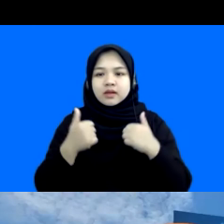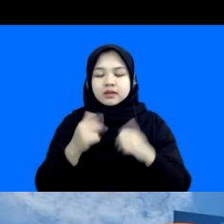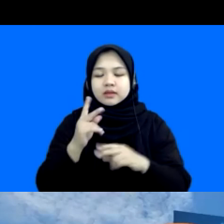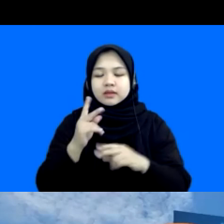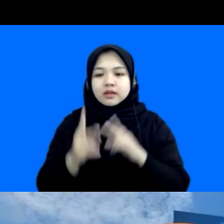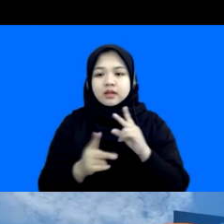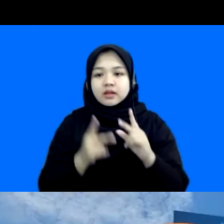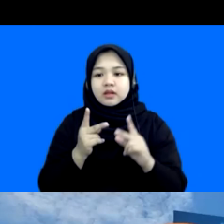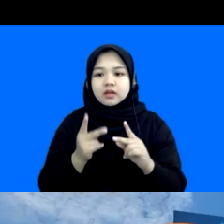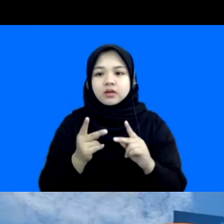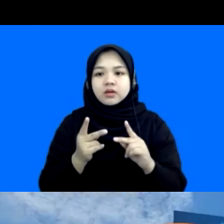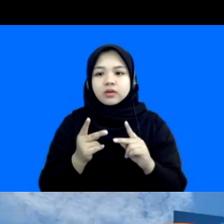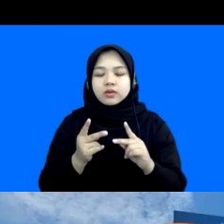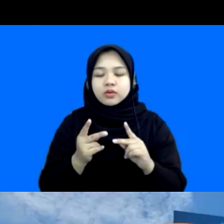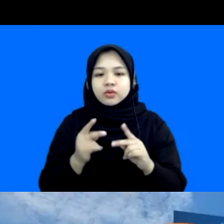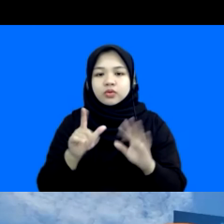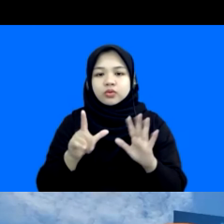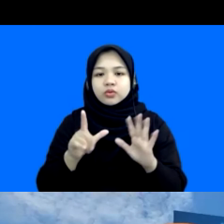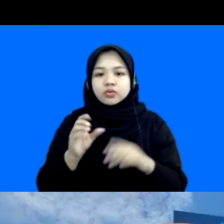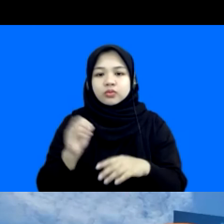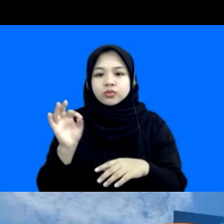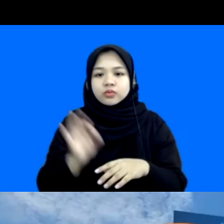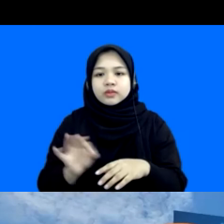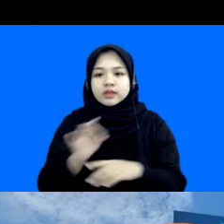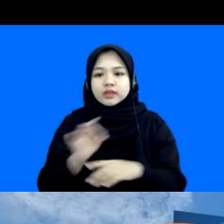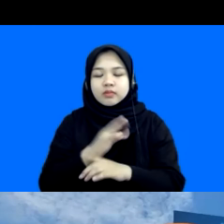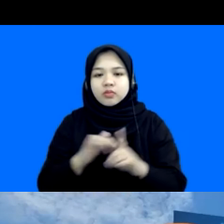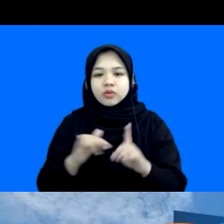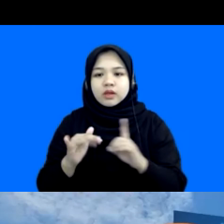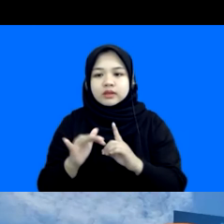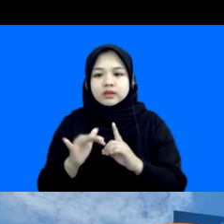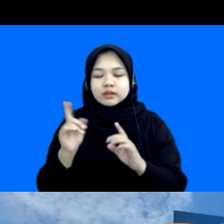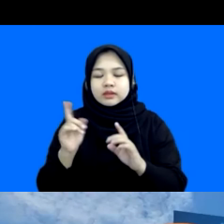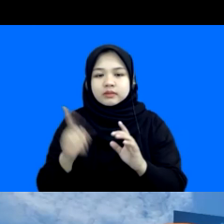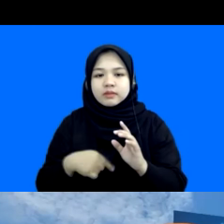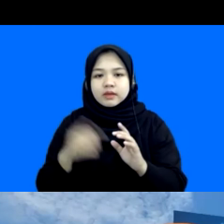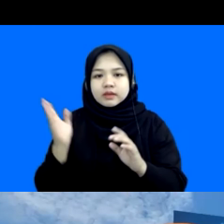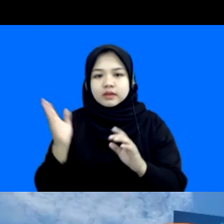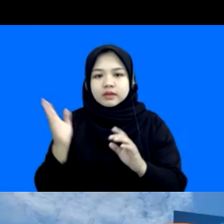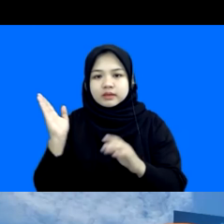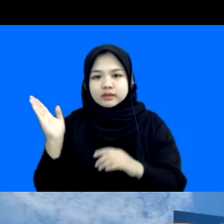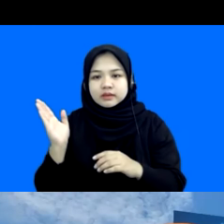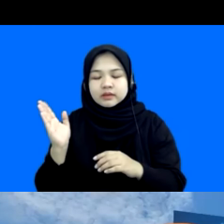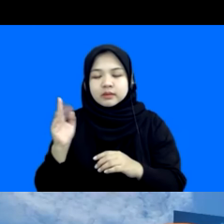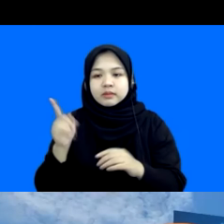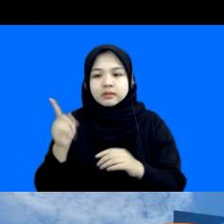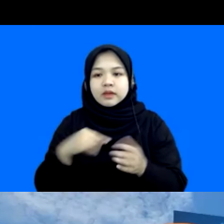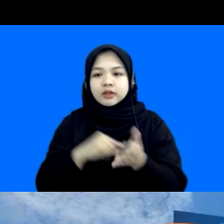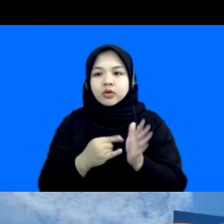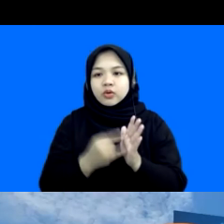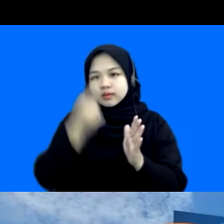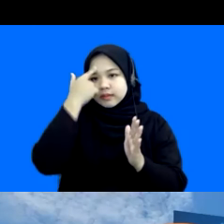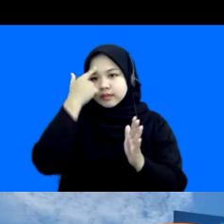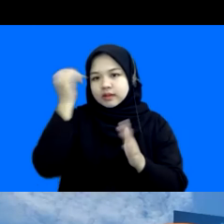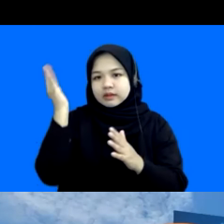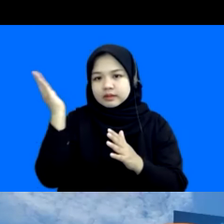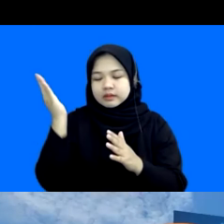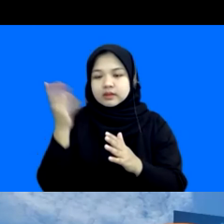70% of the population use this smart technology. So what can we do now?